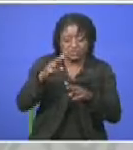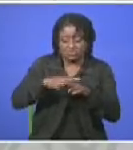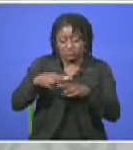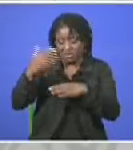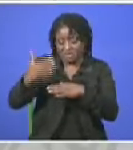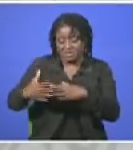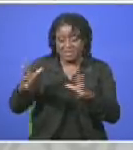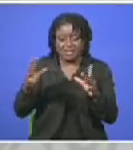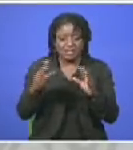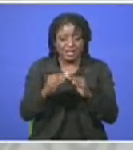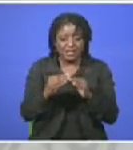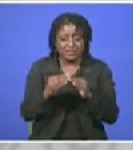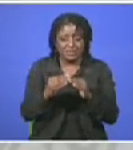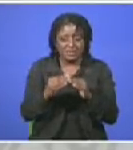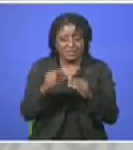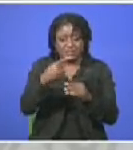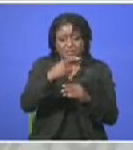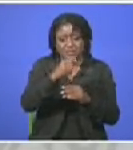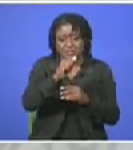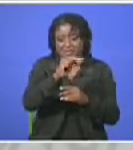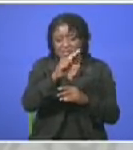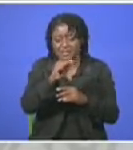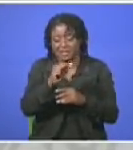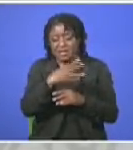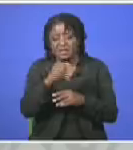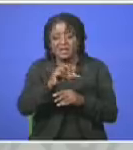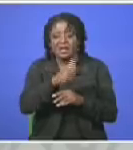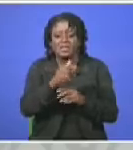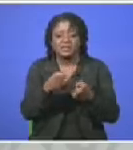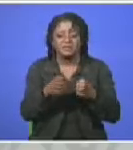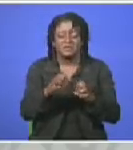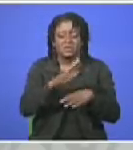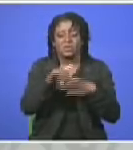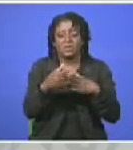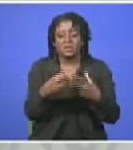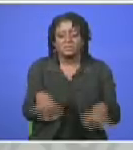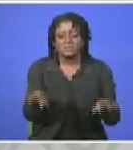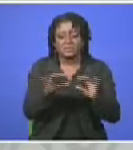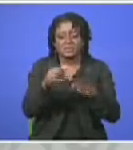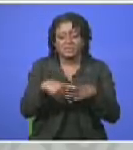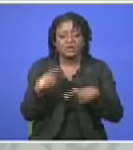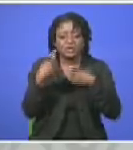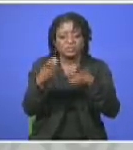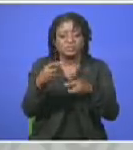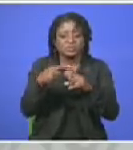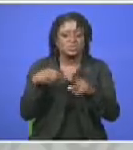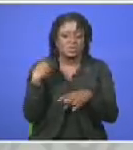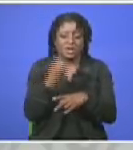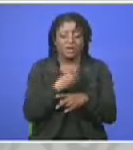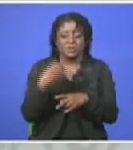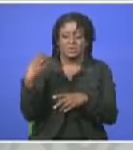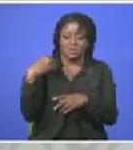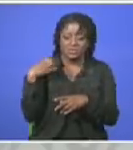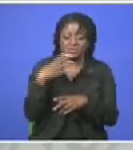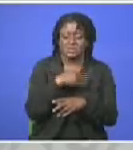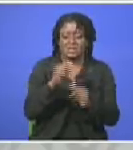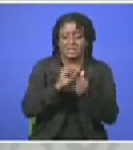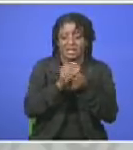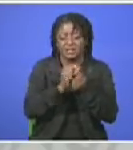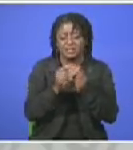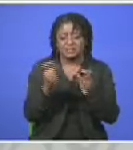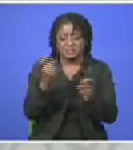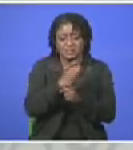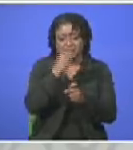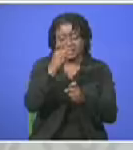gathering, the gala and other events were all vital in contributing to our coaches and athletes excelling